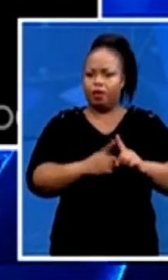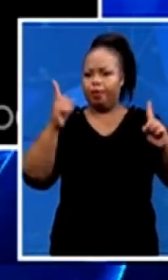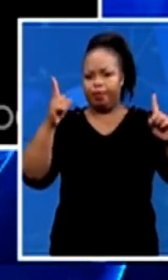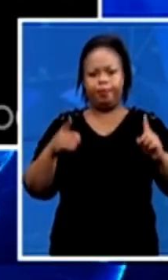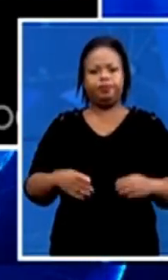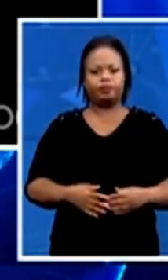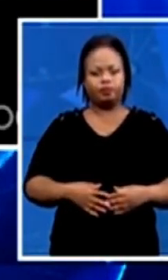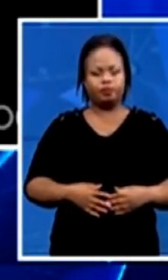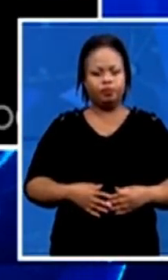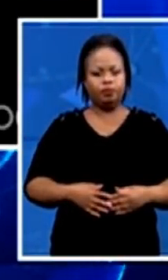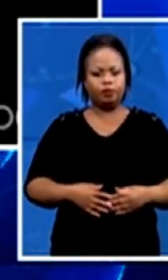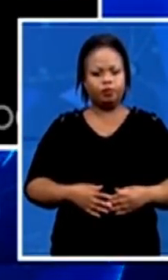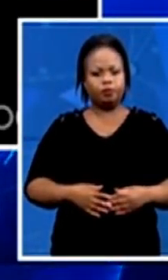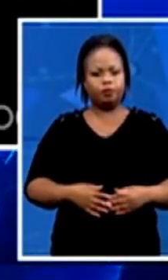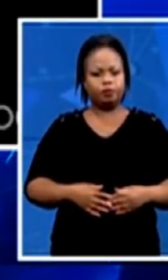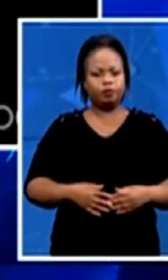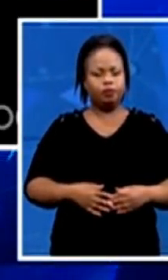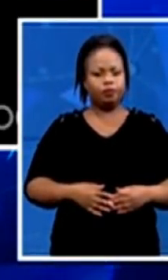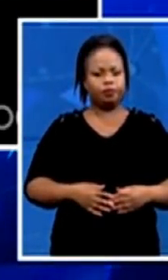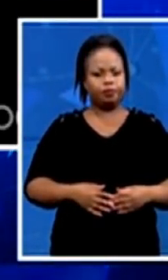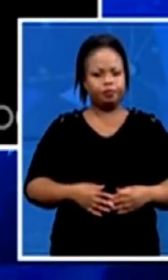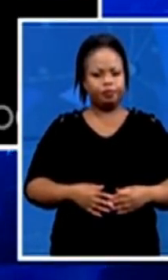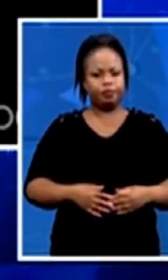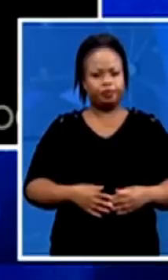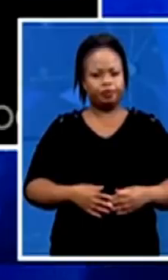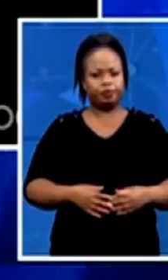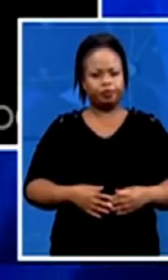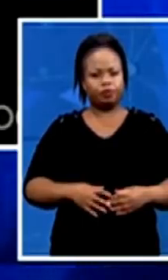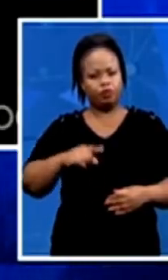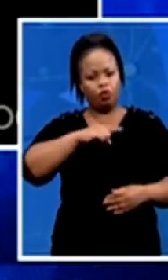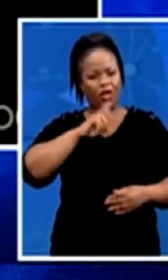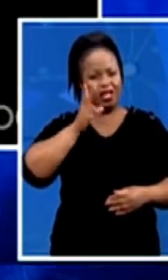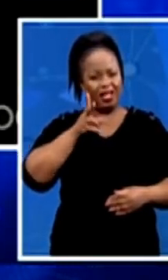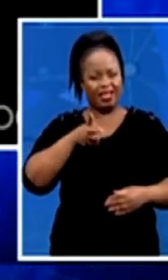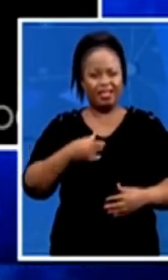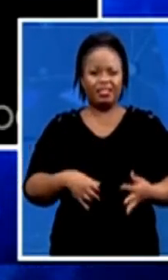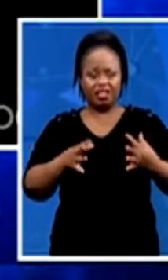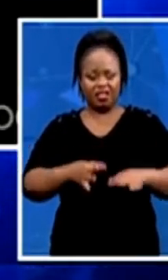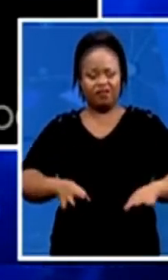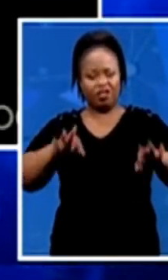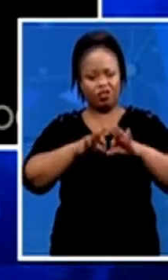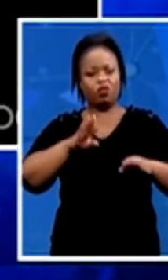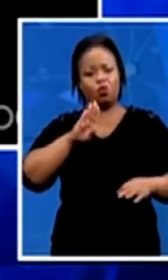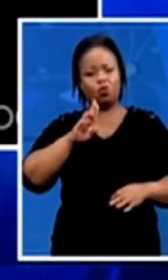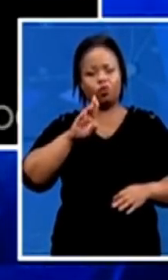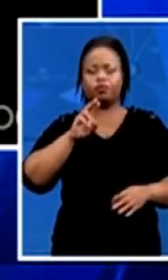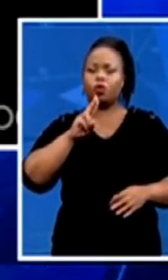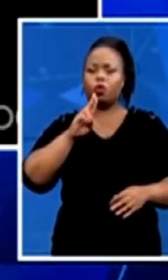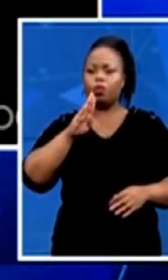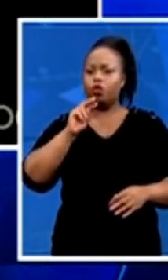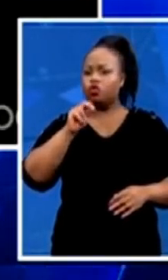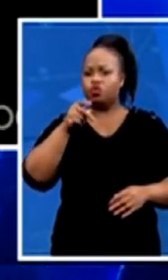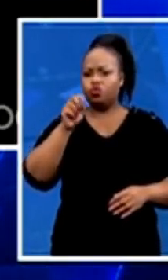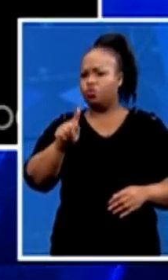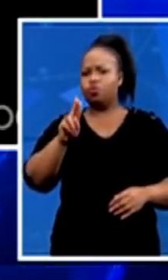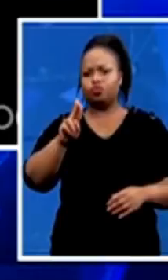mile. It also offends the value of Ubuntu. We do not stoop to the level of those who offend us. The